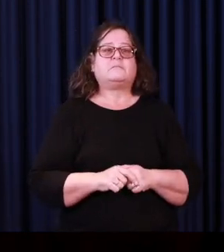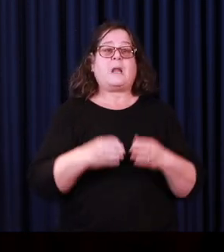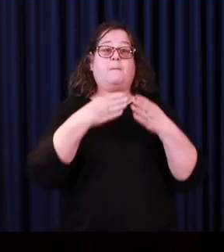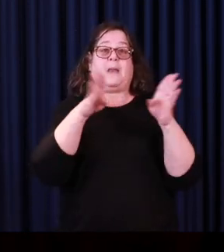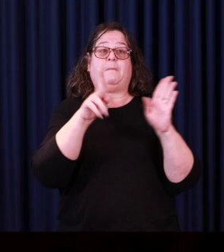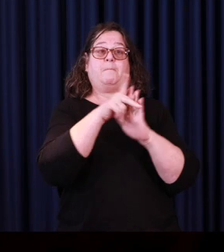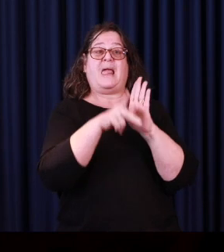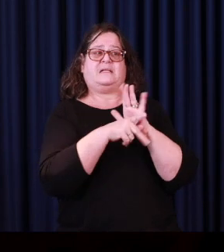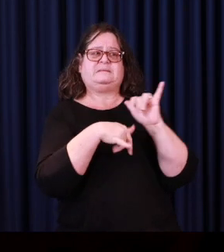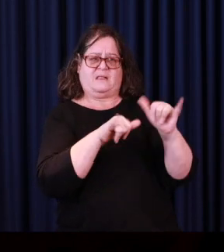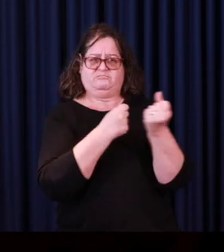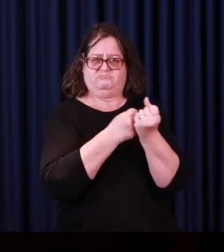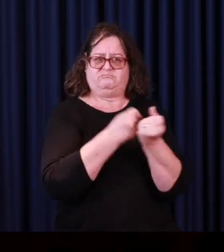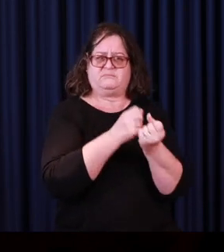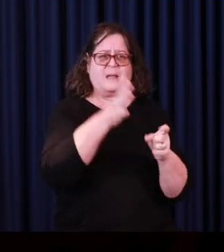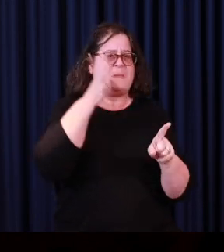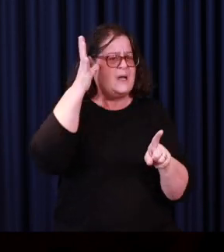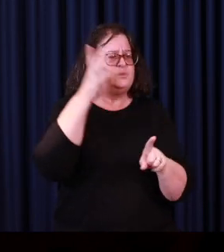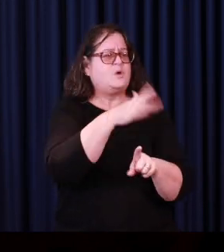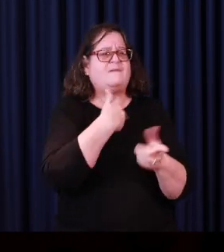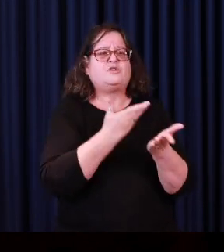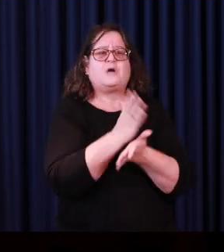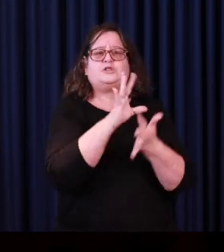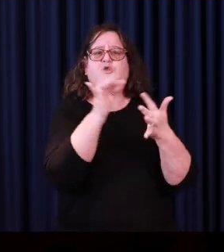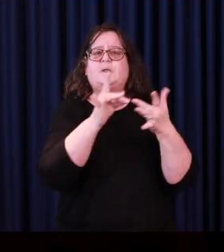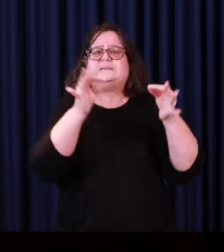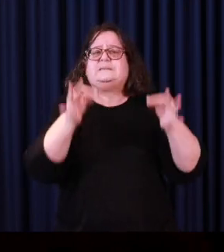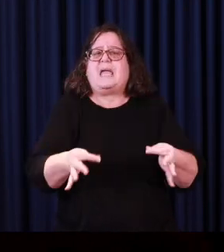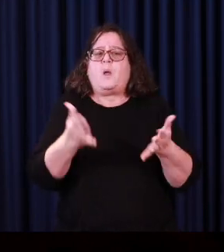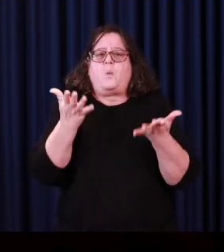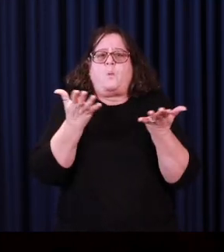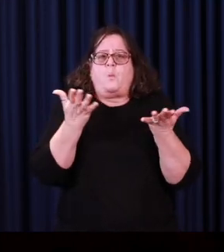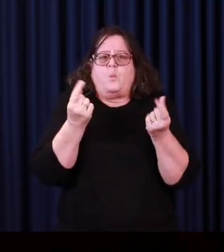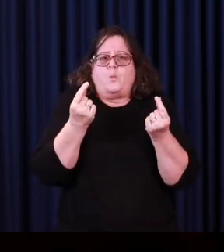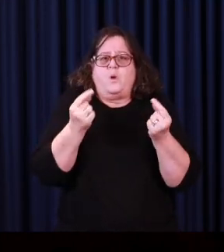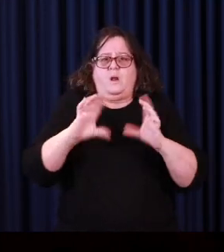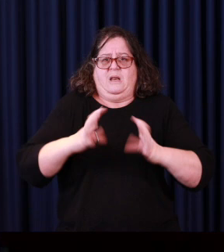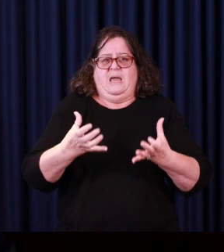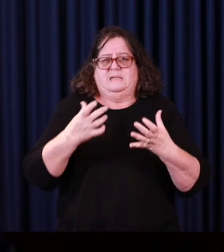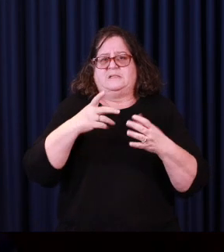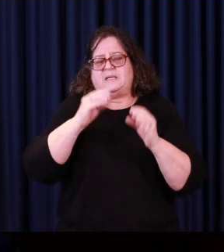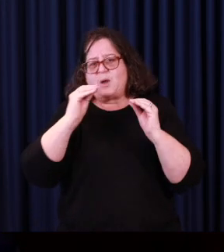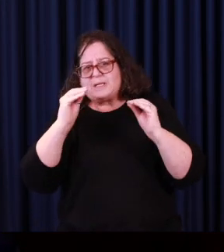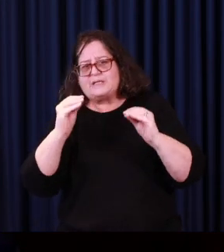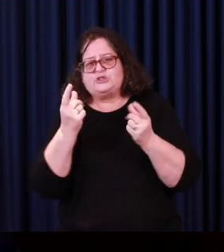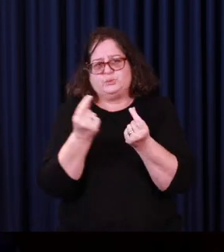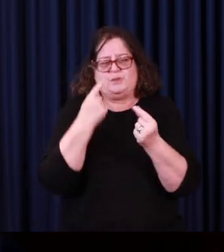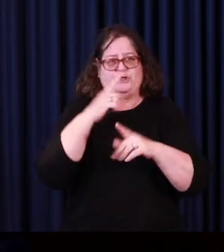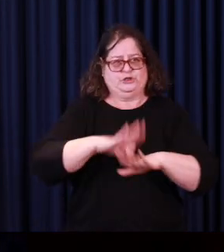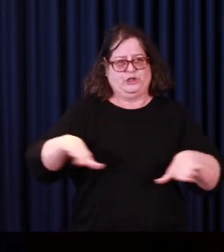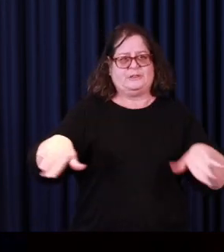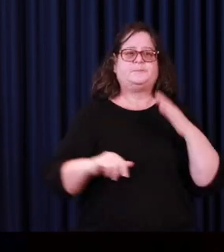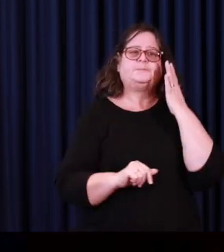to make that choice. But still, other kids have fallen behind.